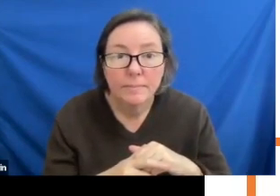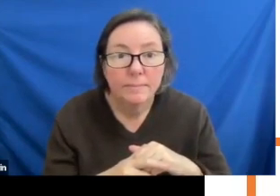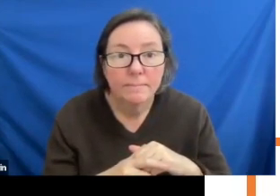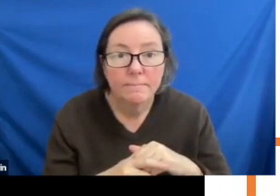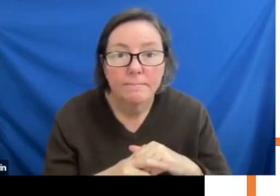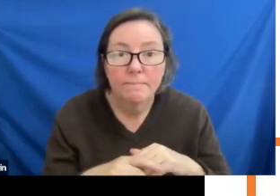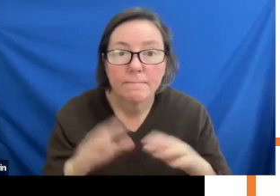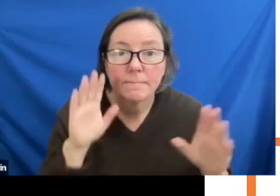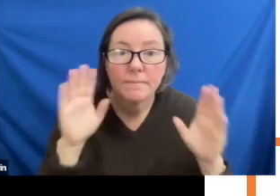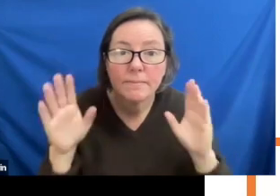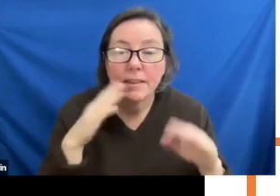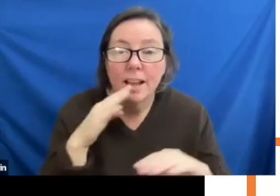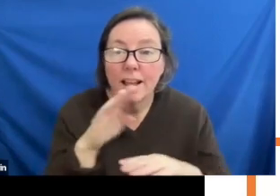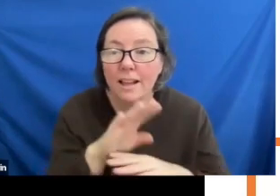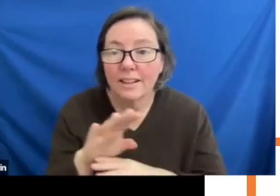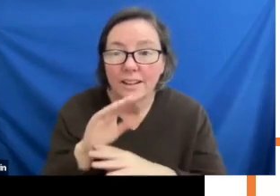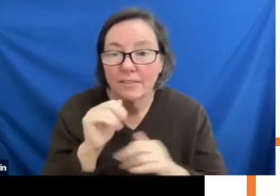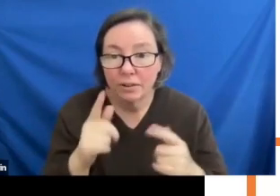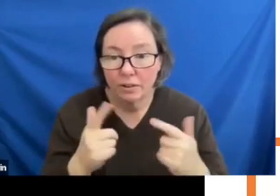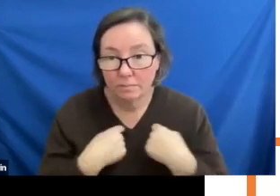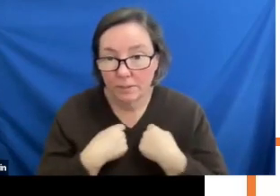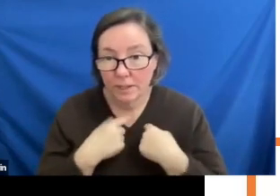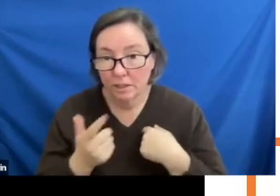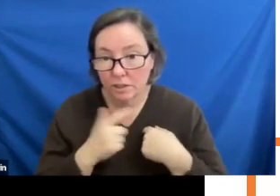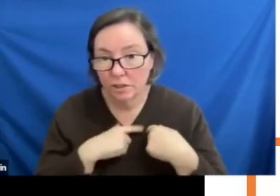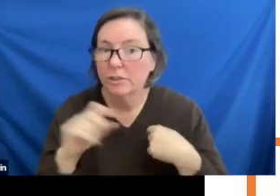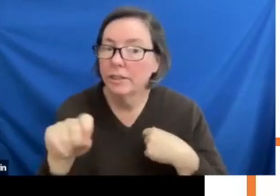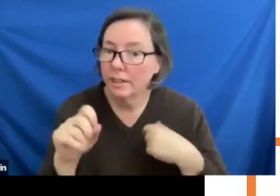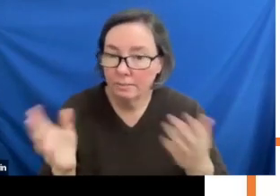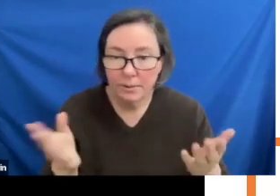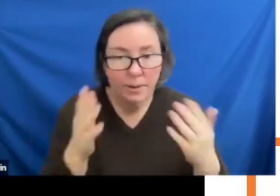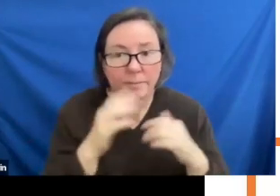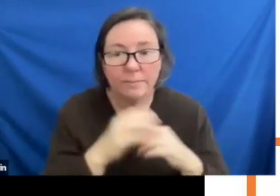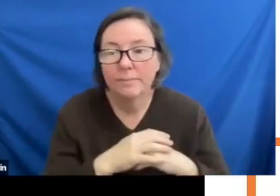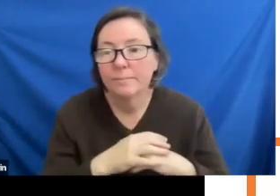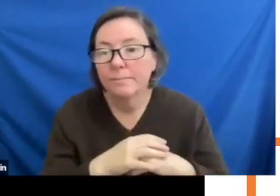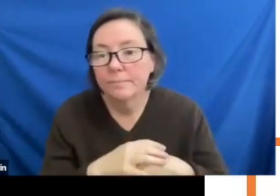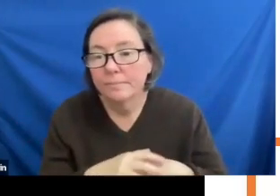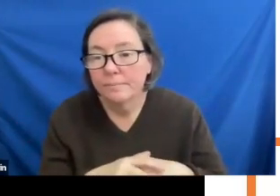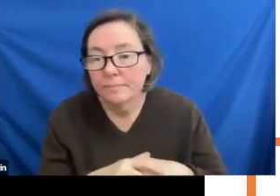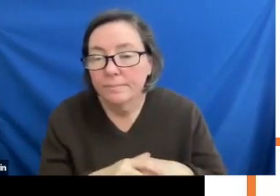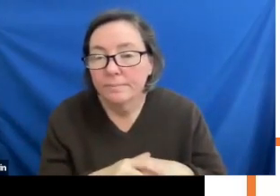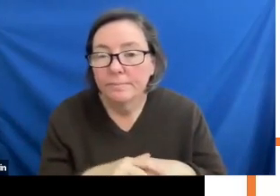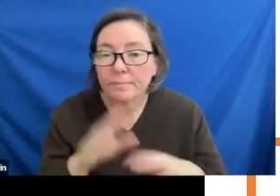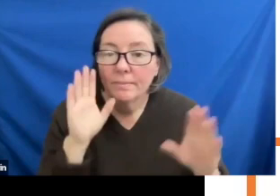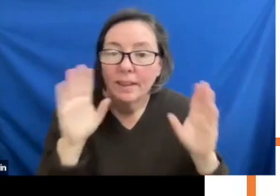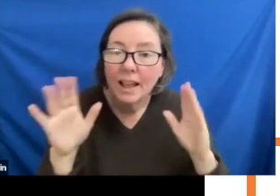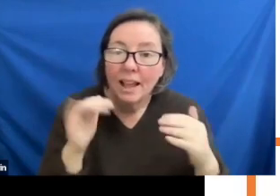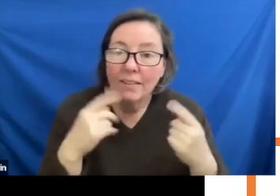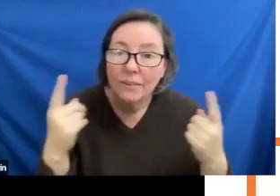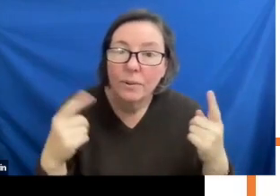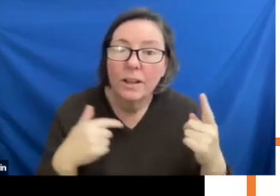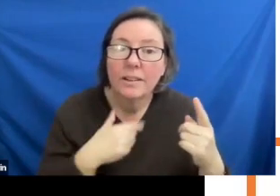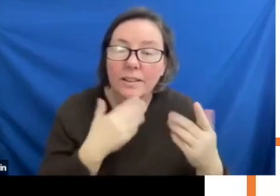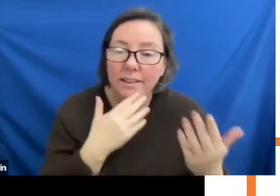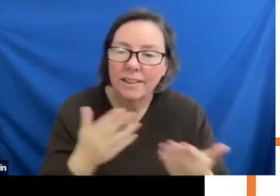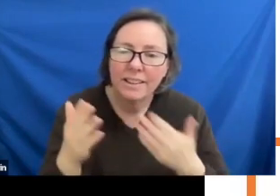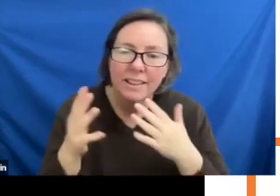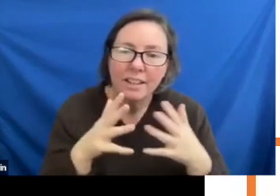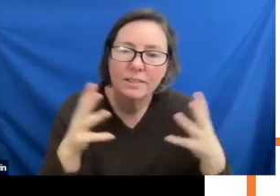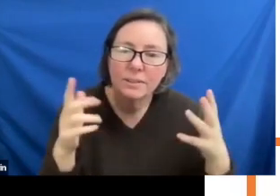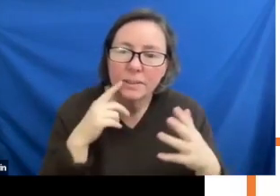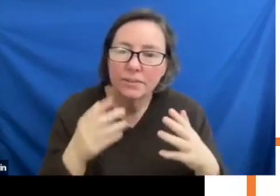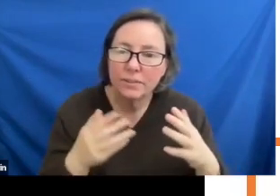Good afternoon, everyone. Sorry, my turn? Yep. Okay. Hi, everyone. Thank you so much for